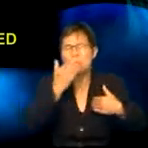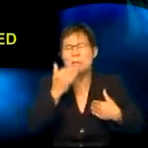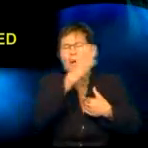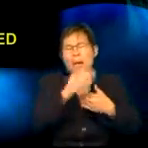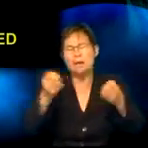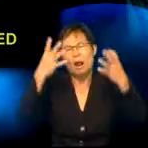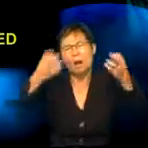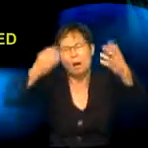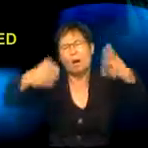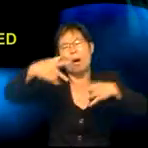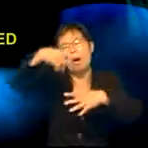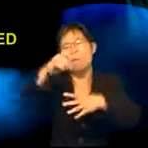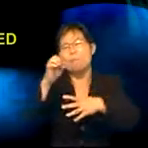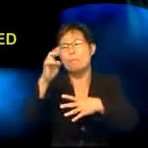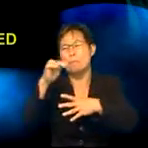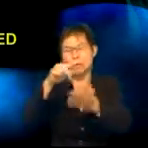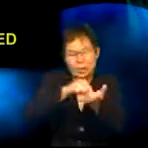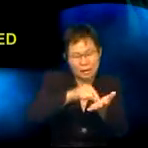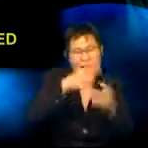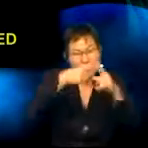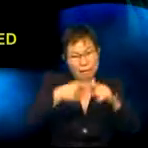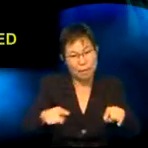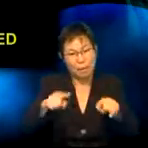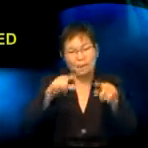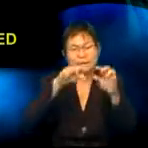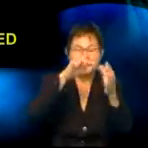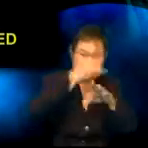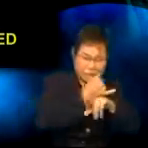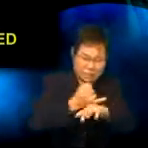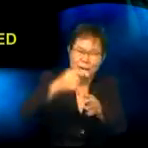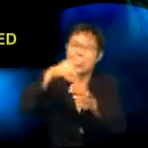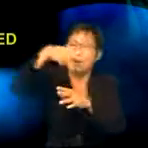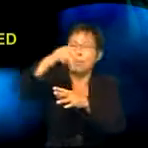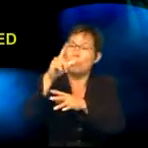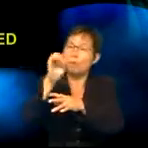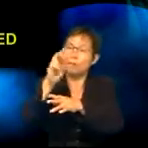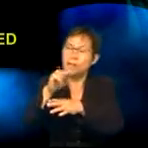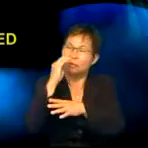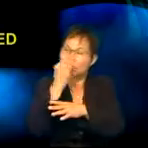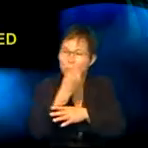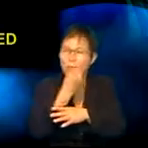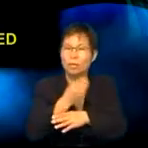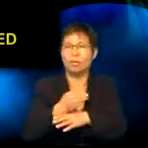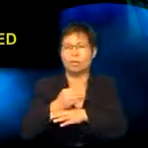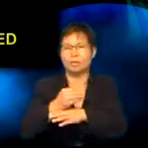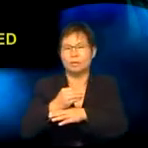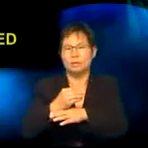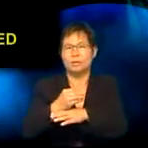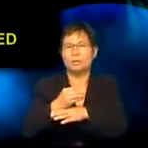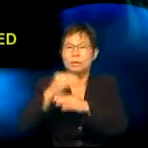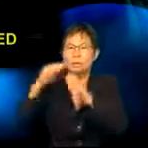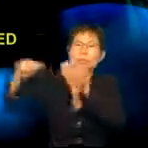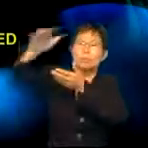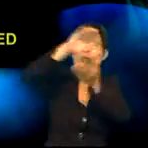pollen grains. Unlike insect-pollinated flowers, pollen grains for wind-pollinated flowers